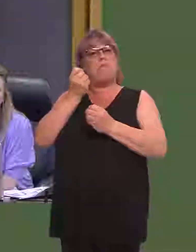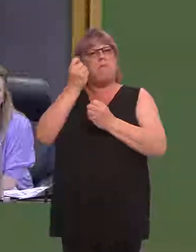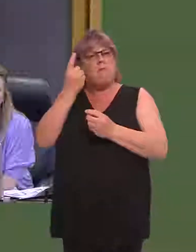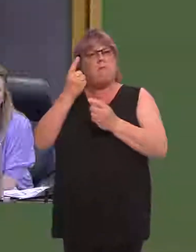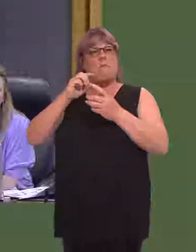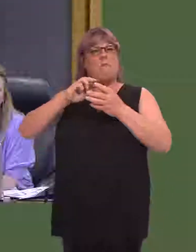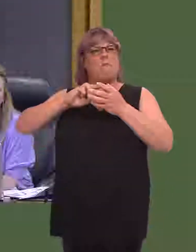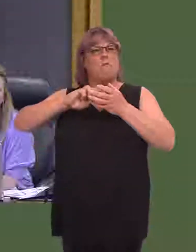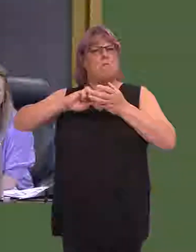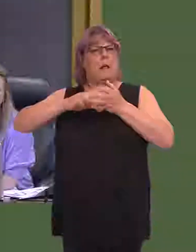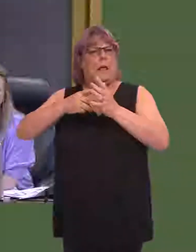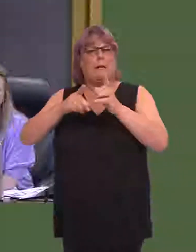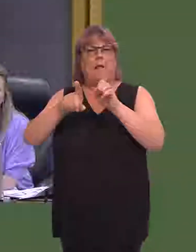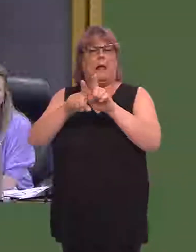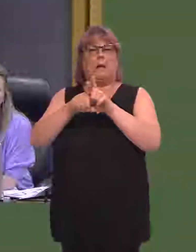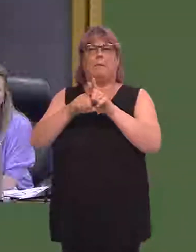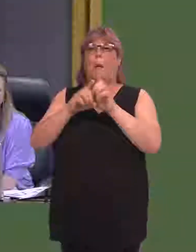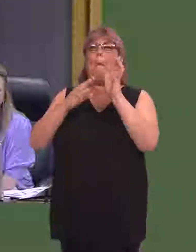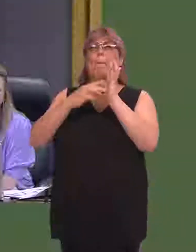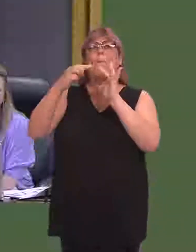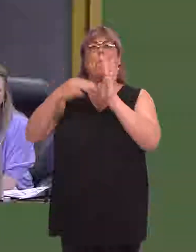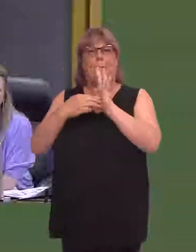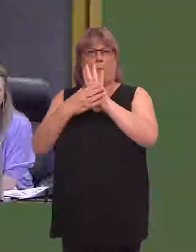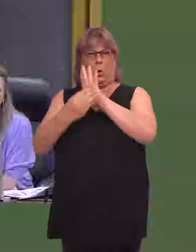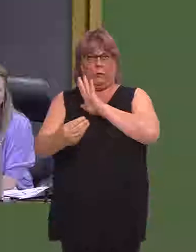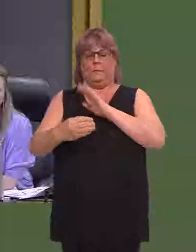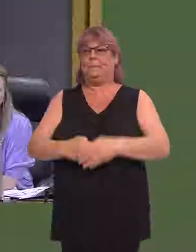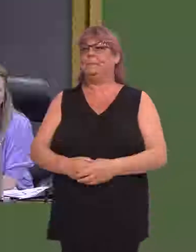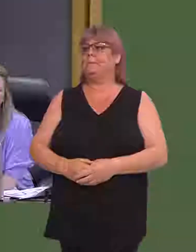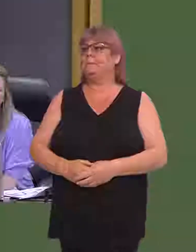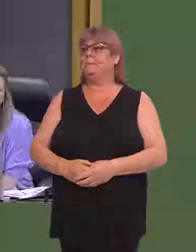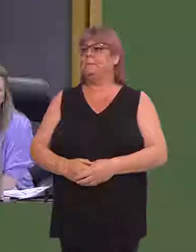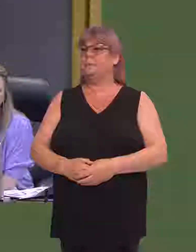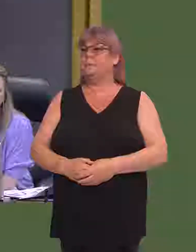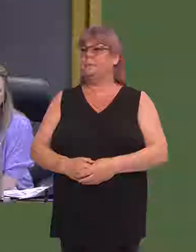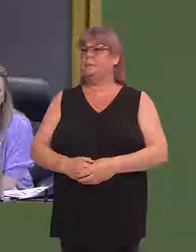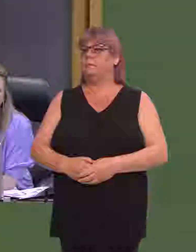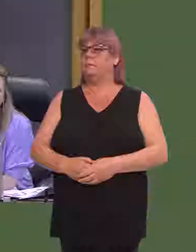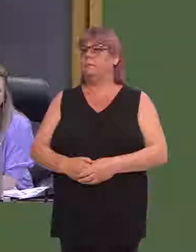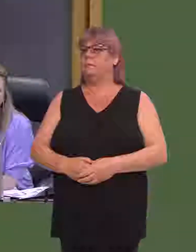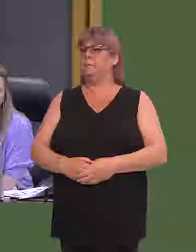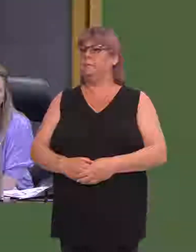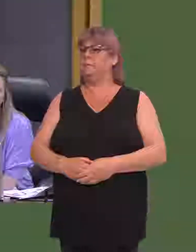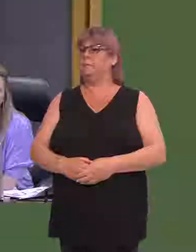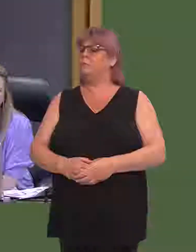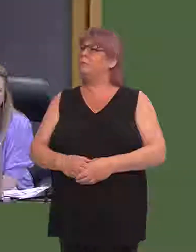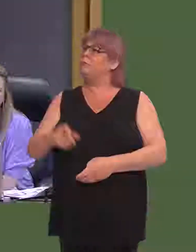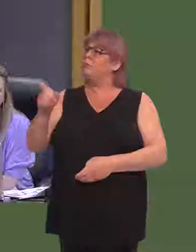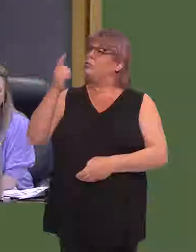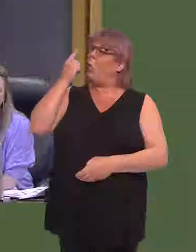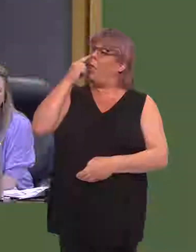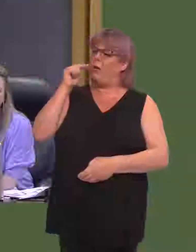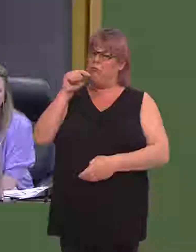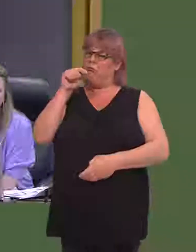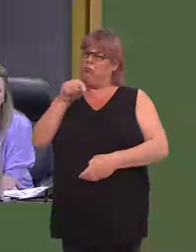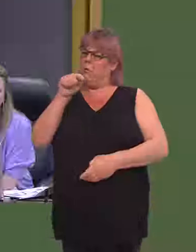financing method like the MIM that the First Minister referred to. Do you think that represents value for